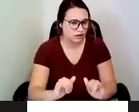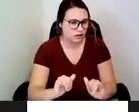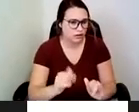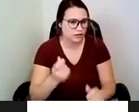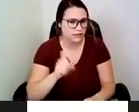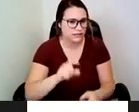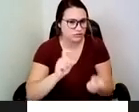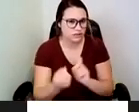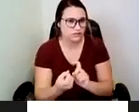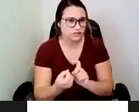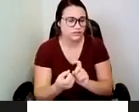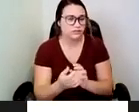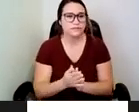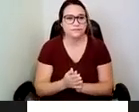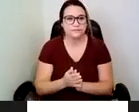slide.